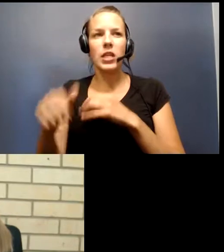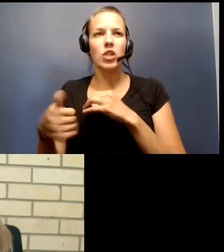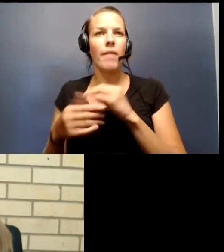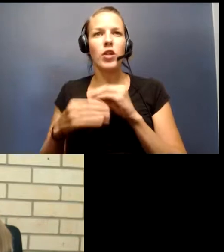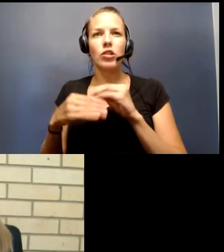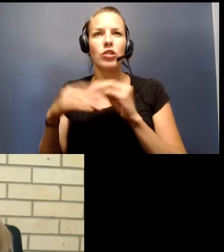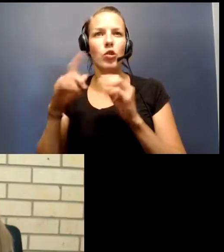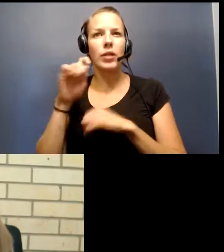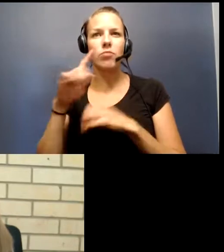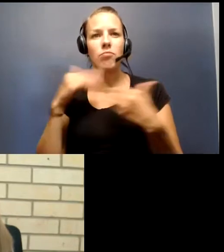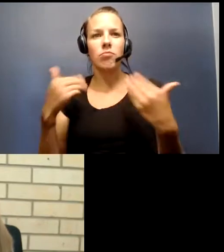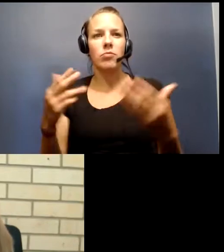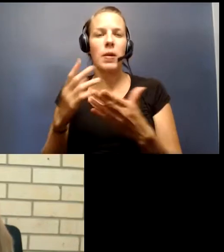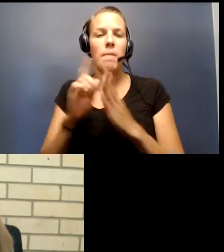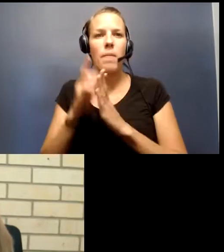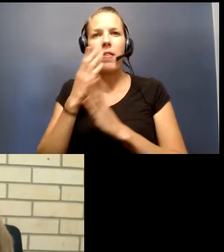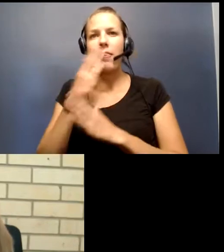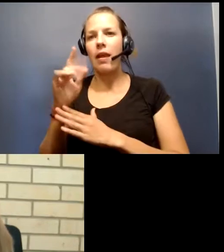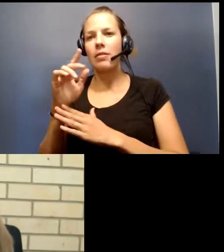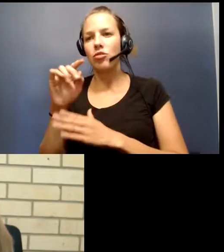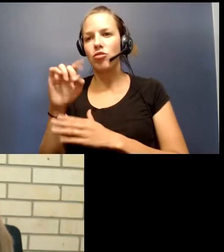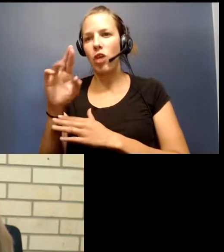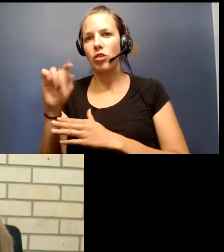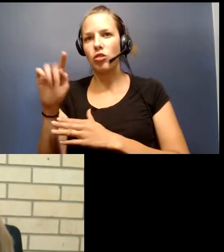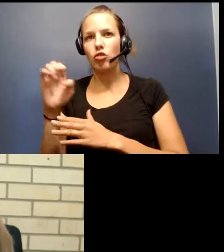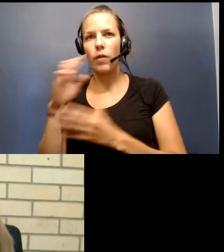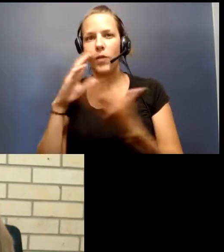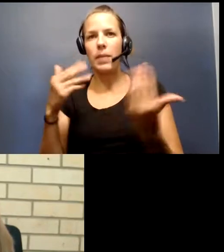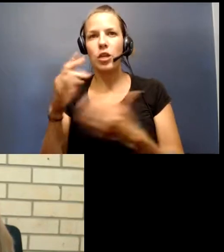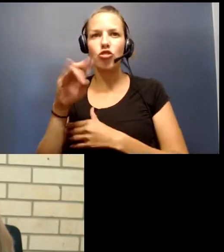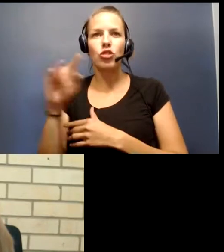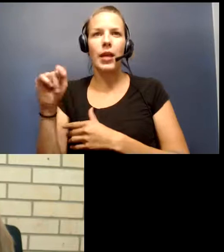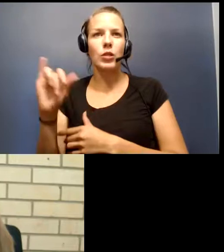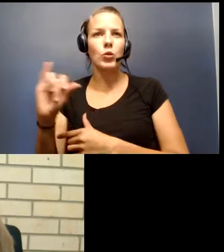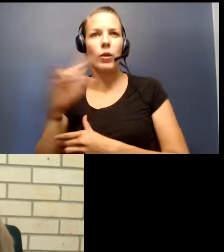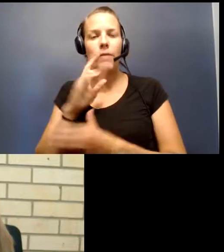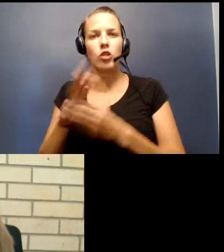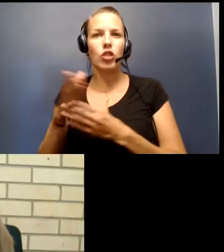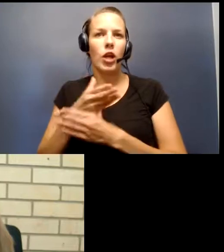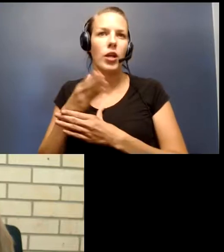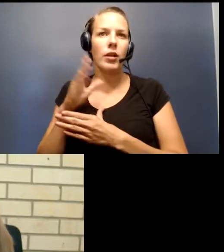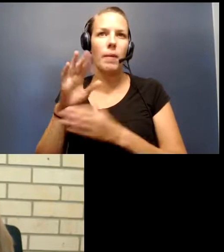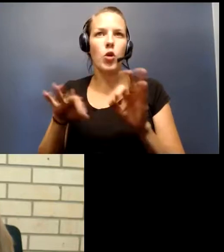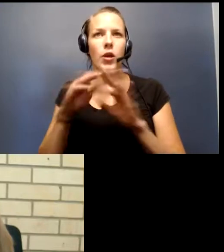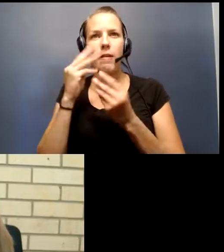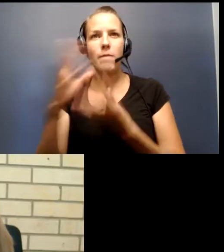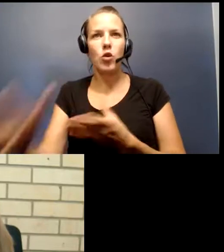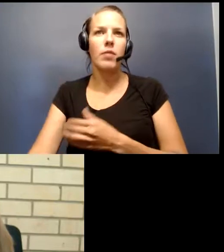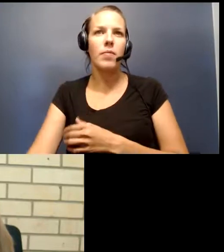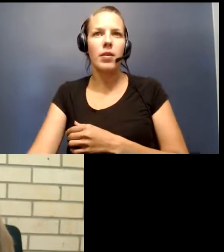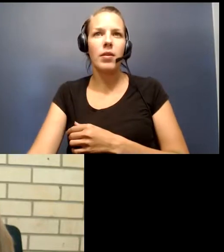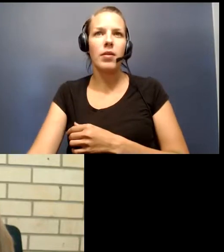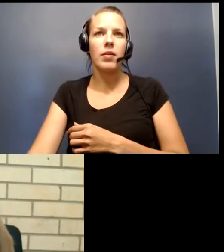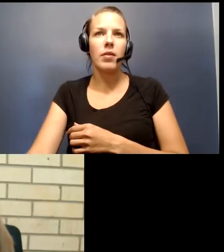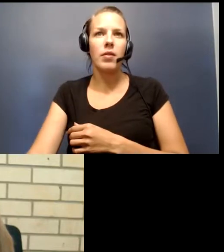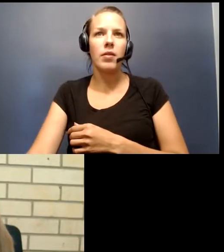questions, so we'll take a moment to thank Dr. True for being on today, as well as Janet and Ed for sharing important information. We do